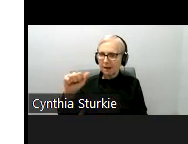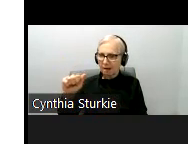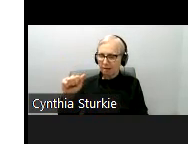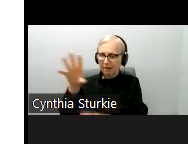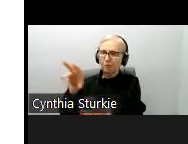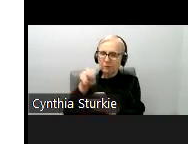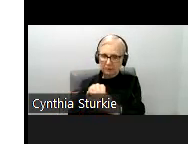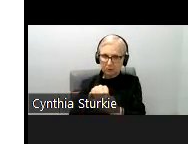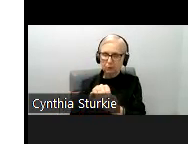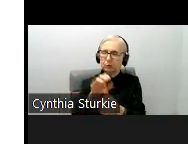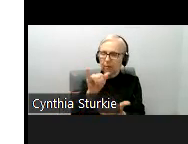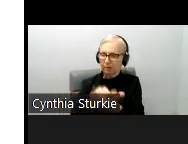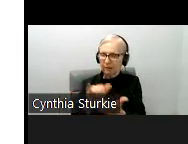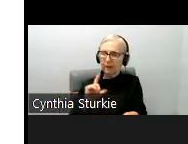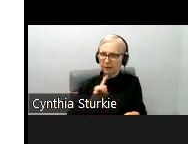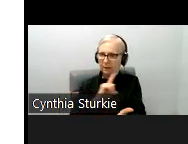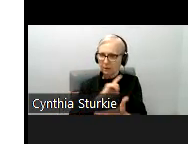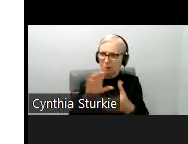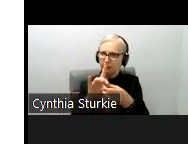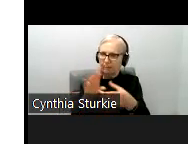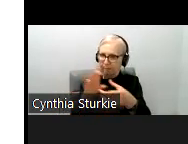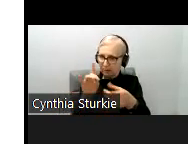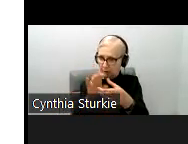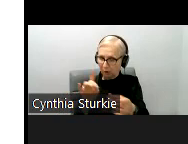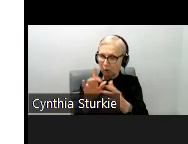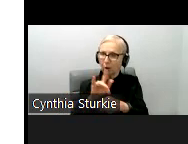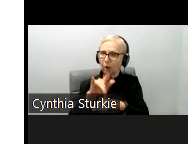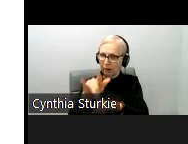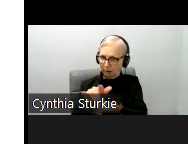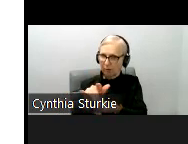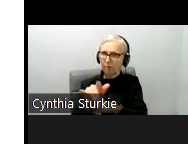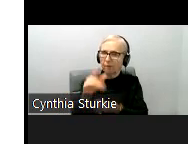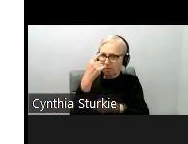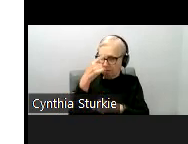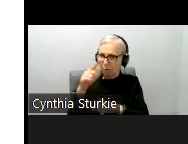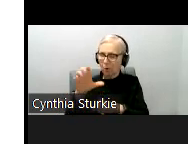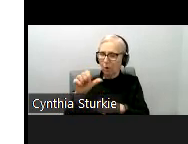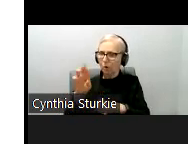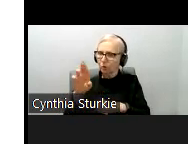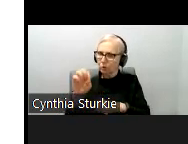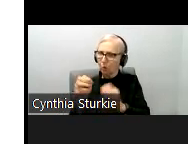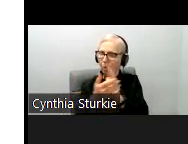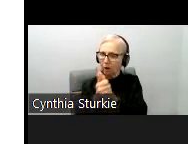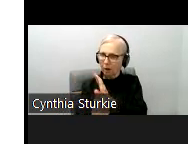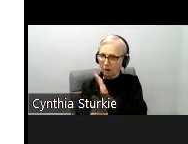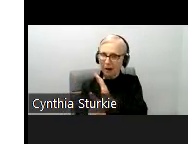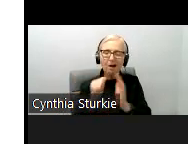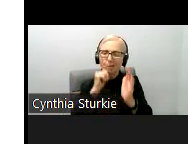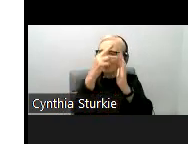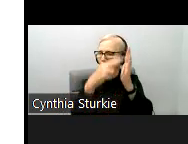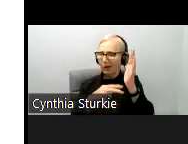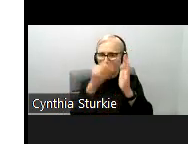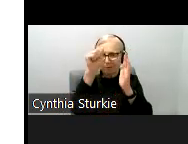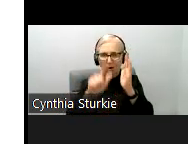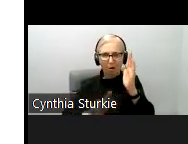included in that legislation I mentioned earlier, that specific call out for those core competencies. I won't read them all out, but